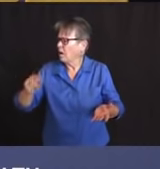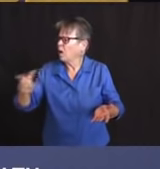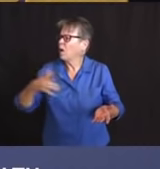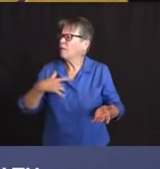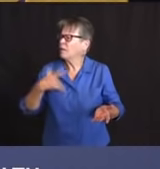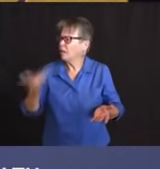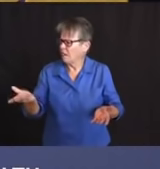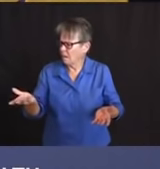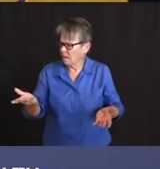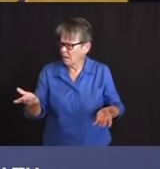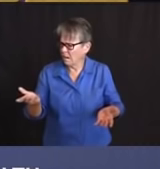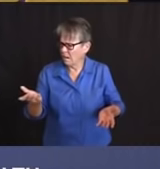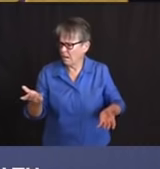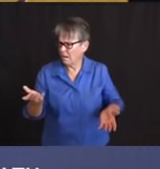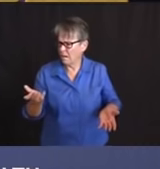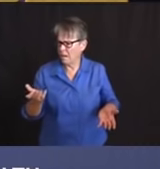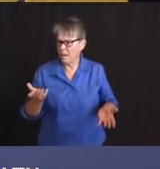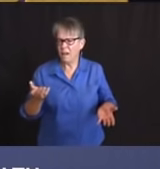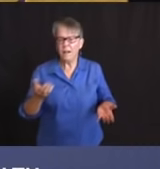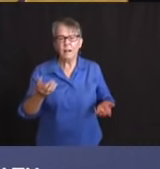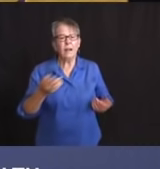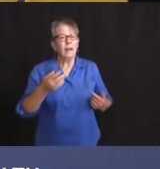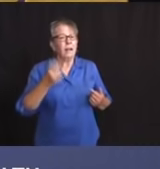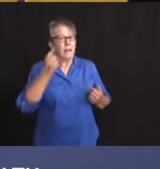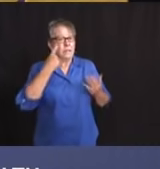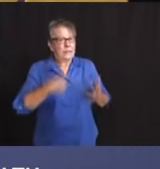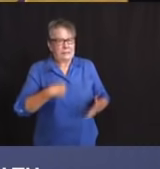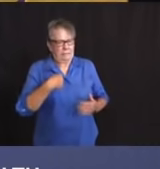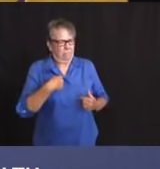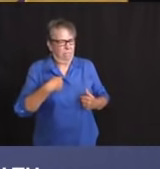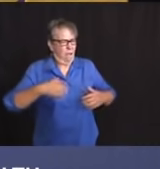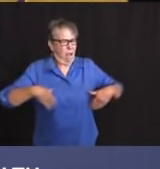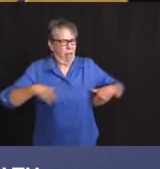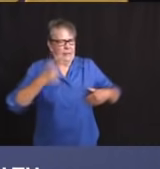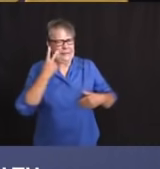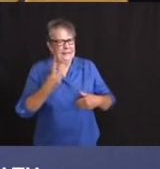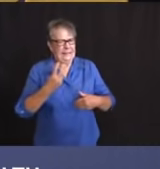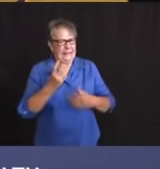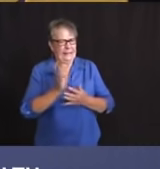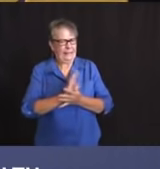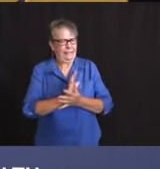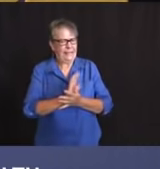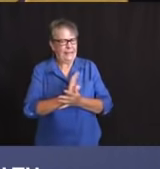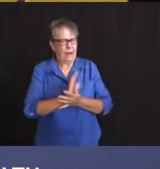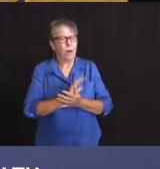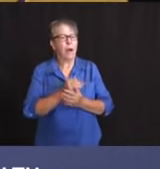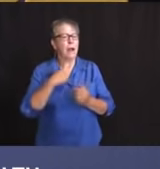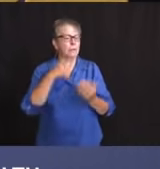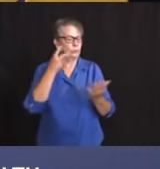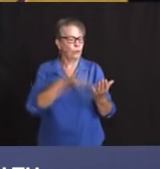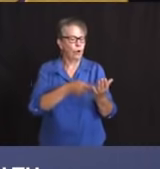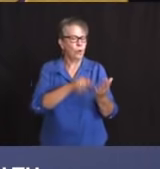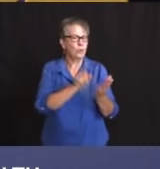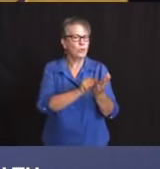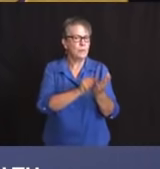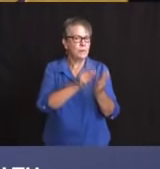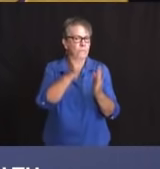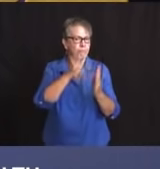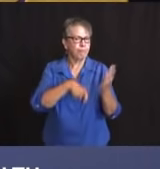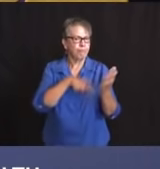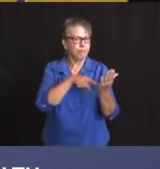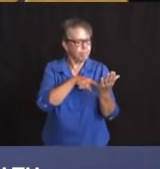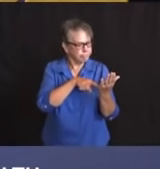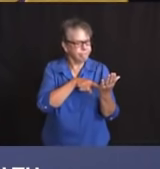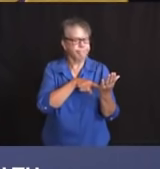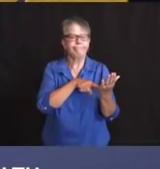the headline. I know the owner. Listen, I was asked about a restaurant that I was at last week, and we were complying perfectly, and